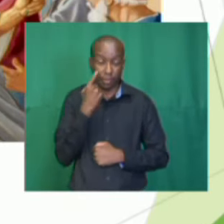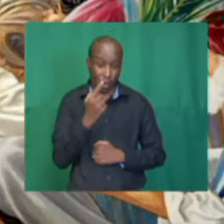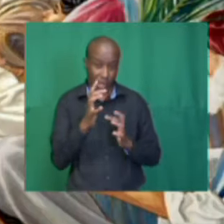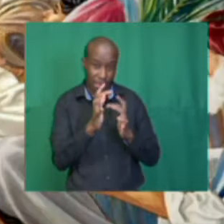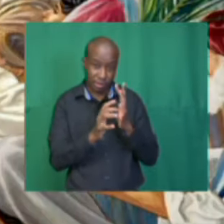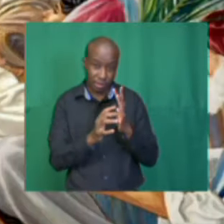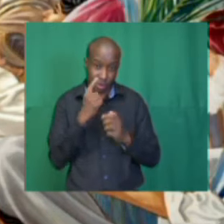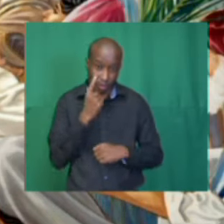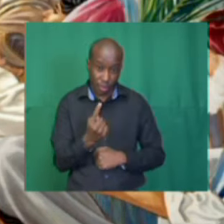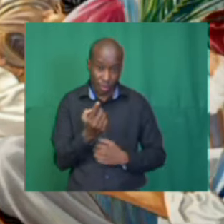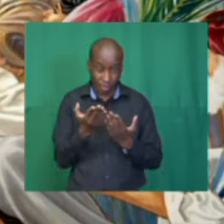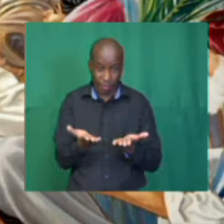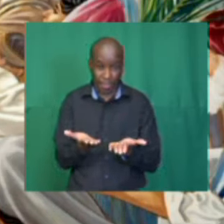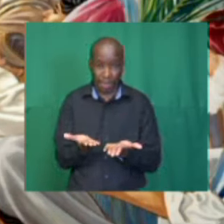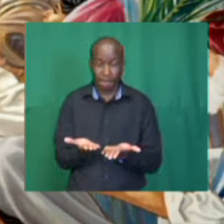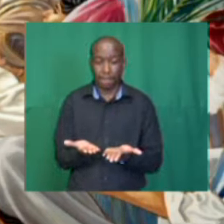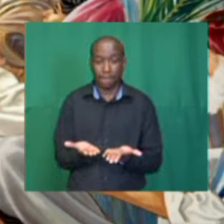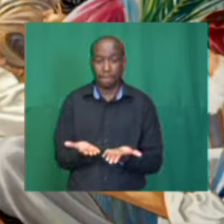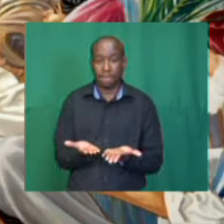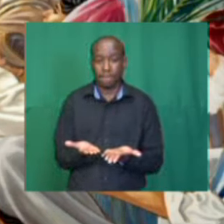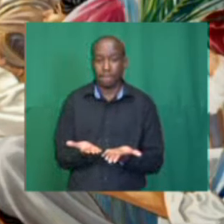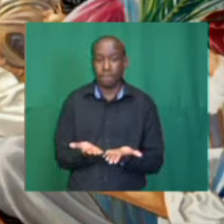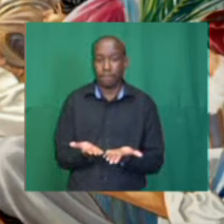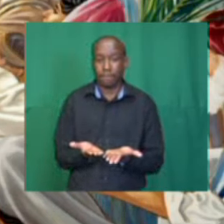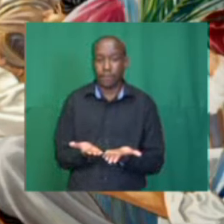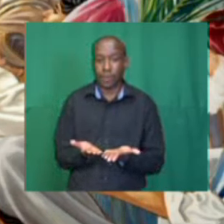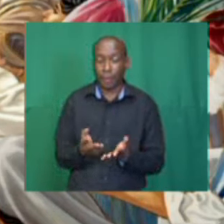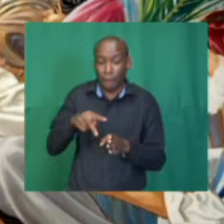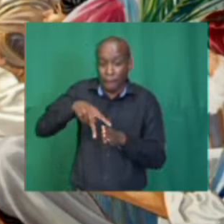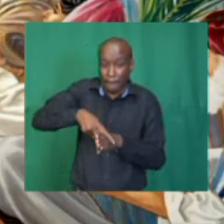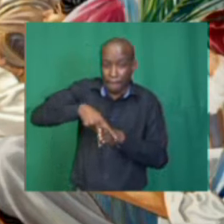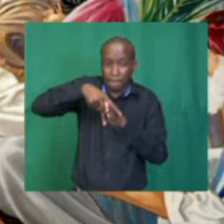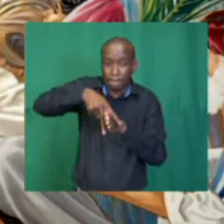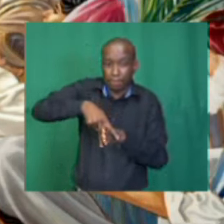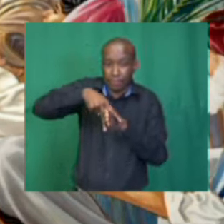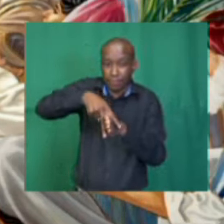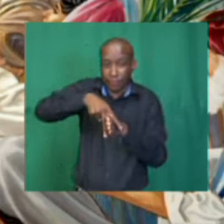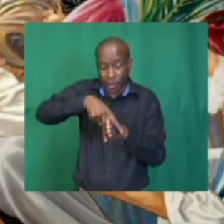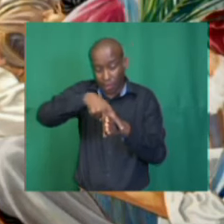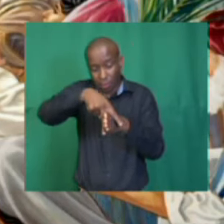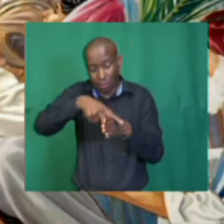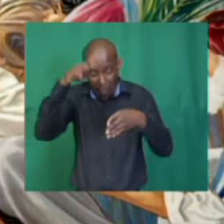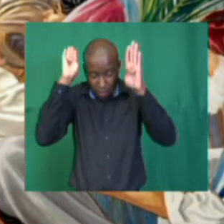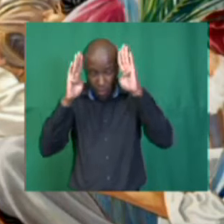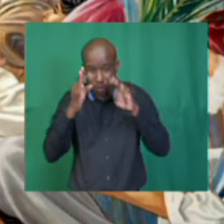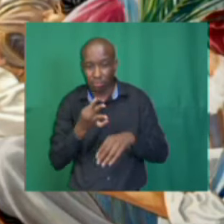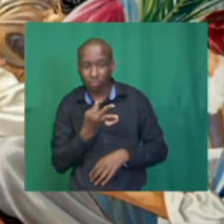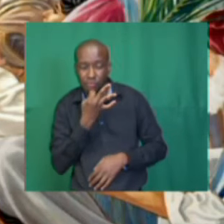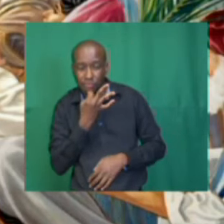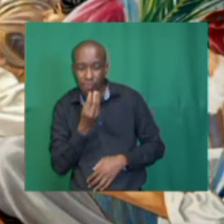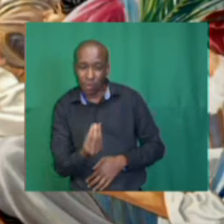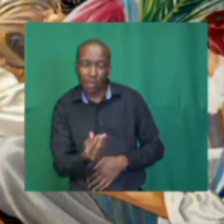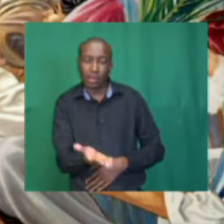the colt, which he read, and it looks very small on the picture. Thus it